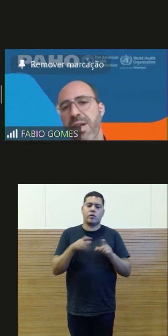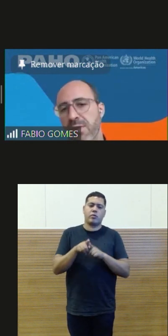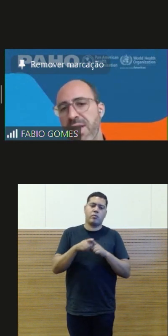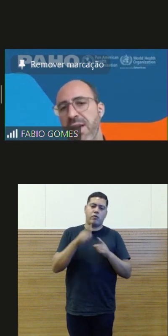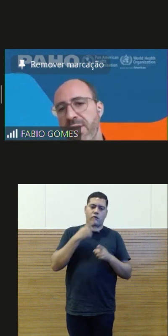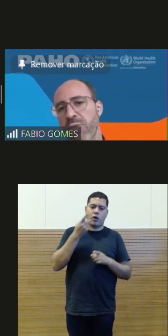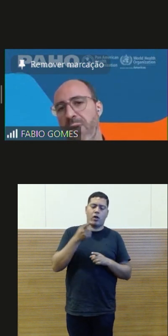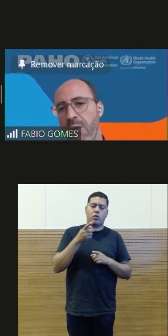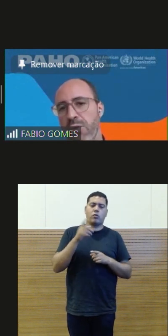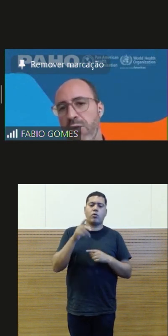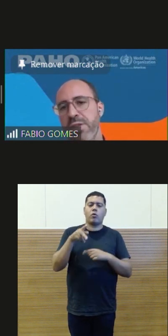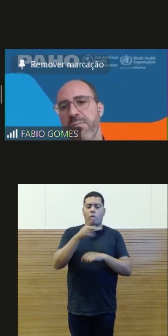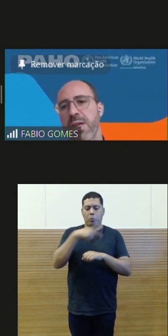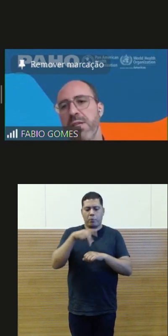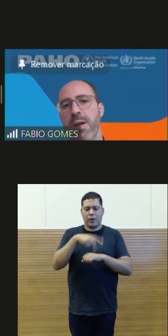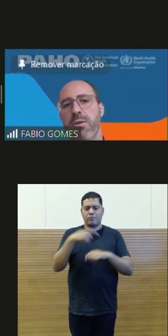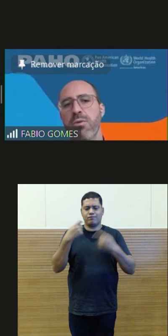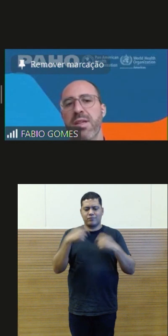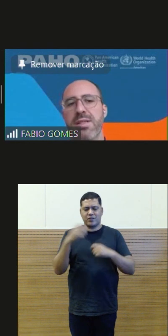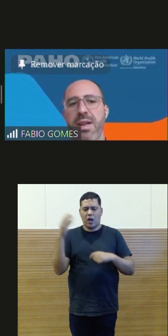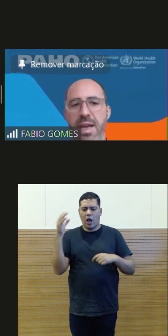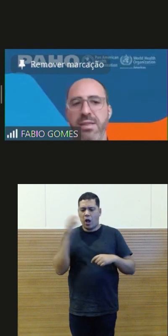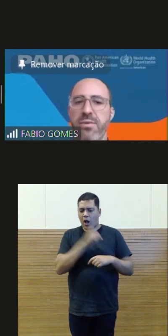as other business opportunities.